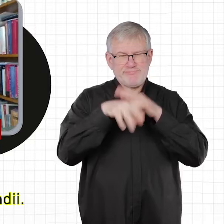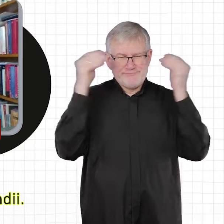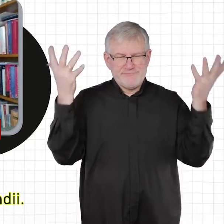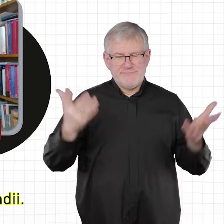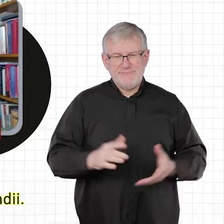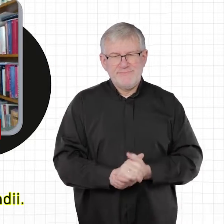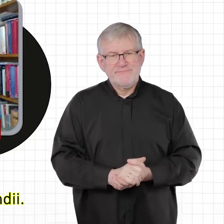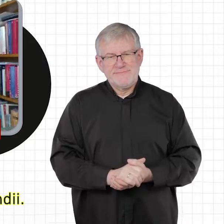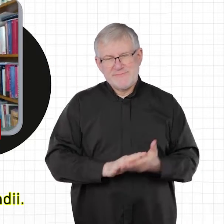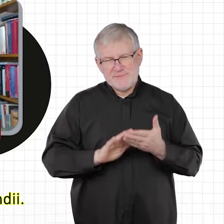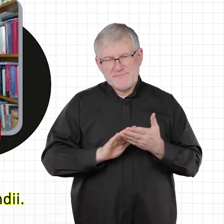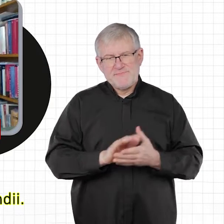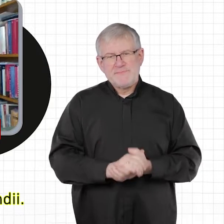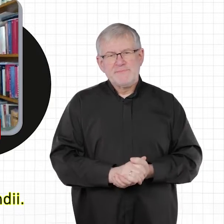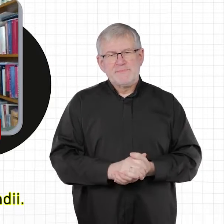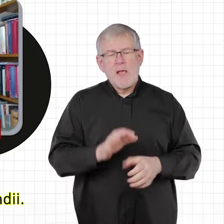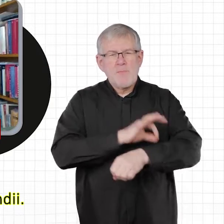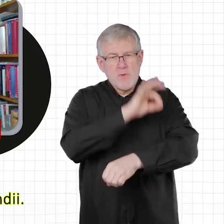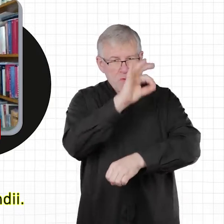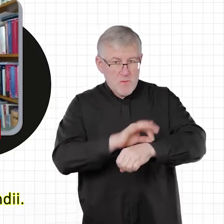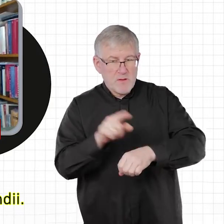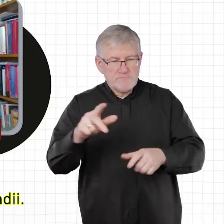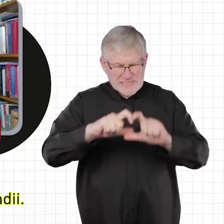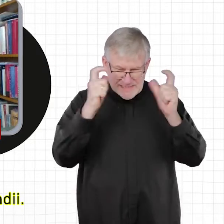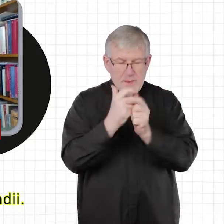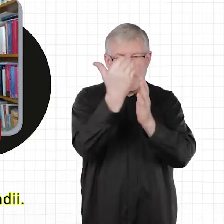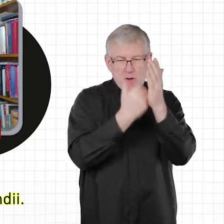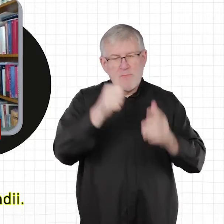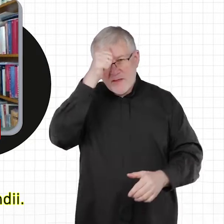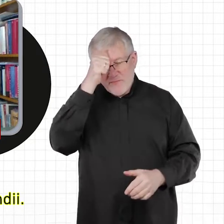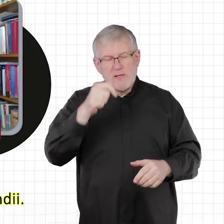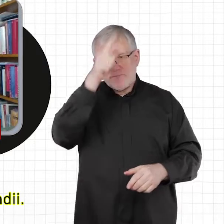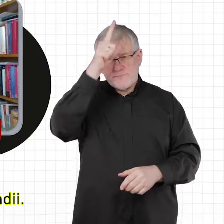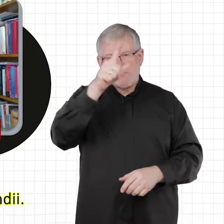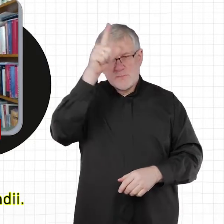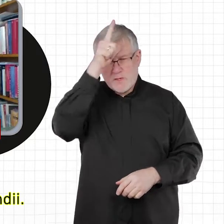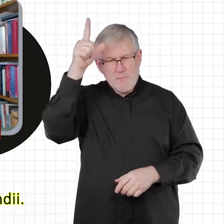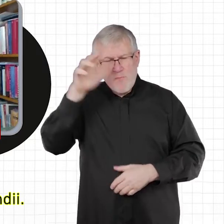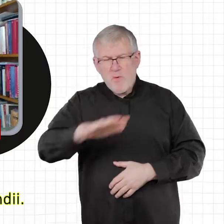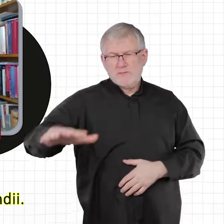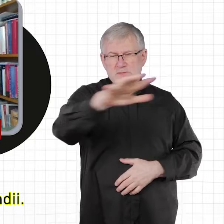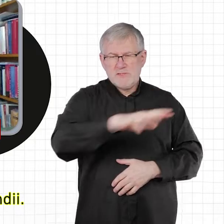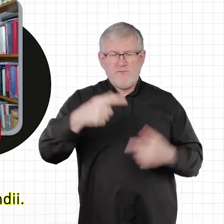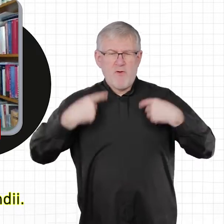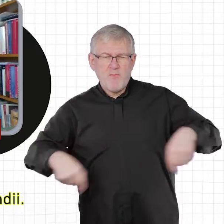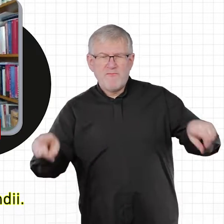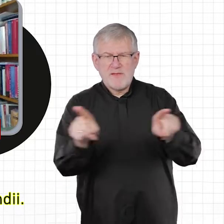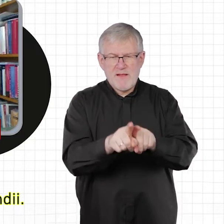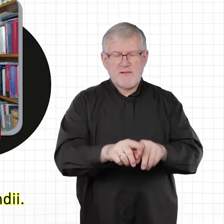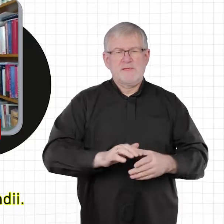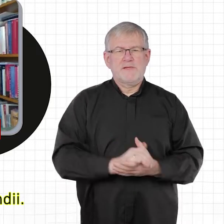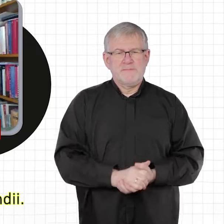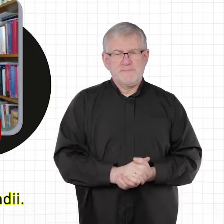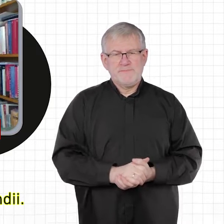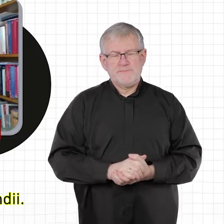So first we will be cooperating with schools, but to do that in a proper way, we